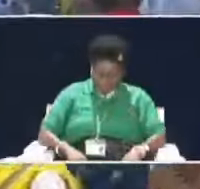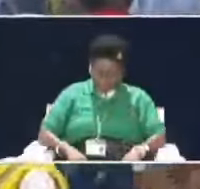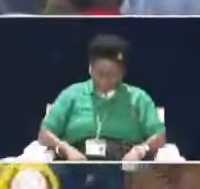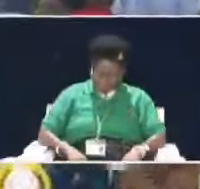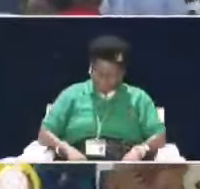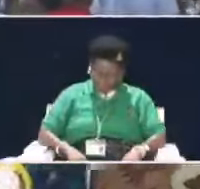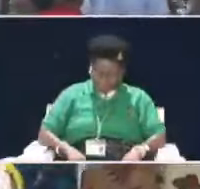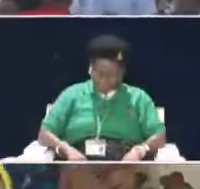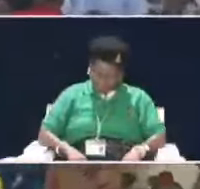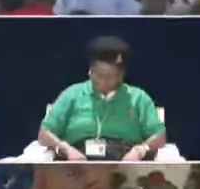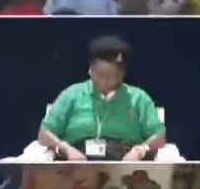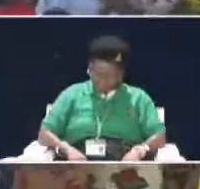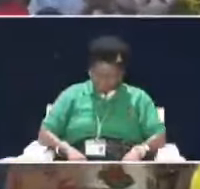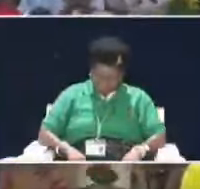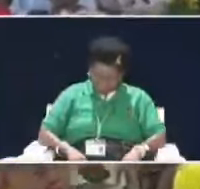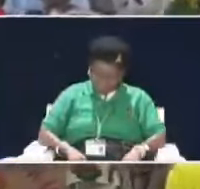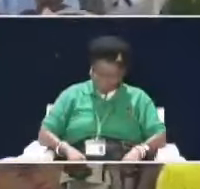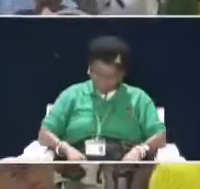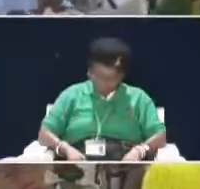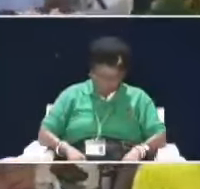Whatever you have to do.